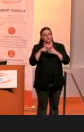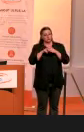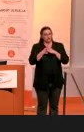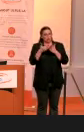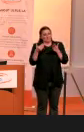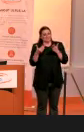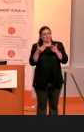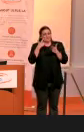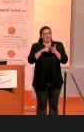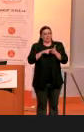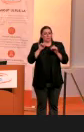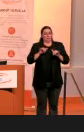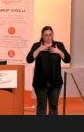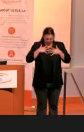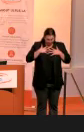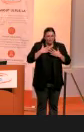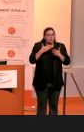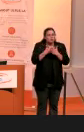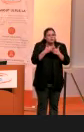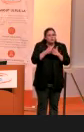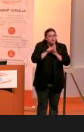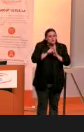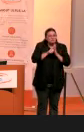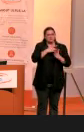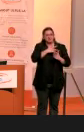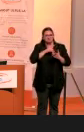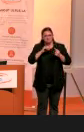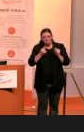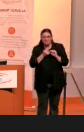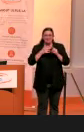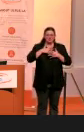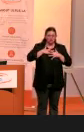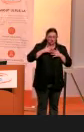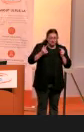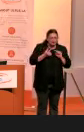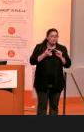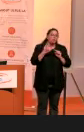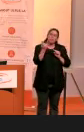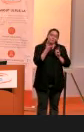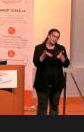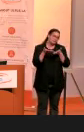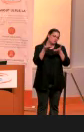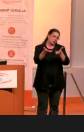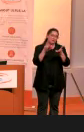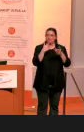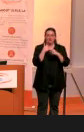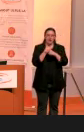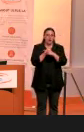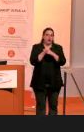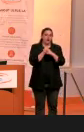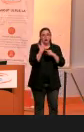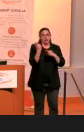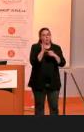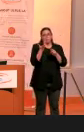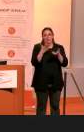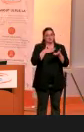new symptoms, I'd encourage you to get checked out right away. Just to make sure that that's okay. I have a very low threshold for rechecking an